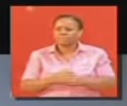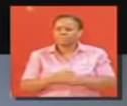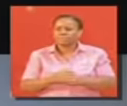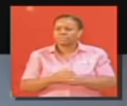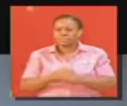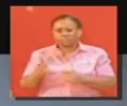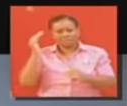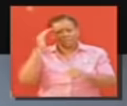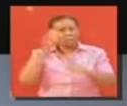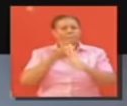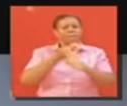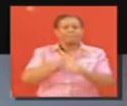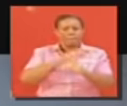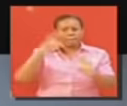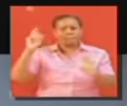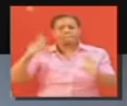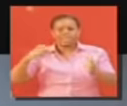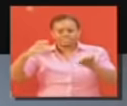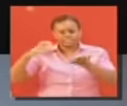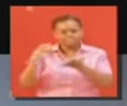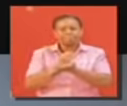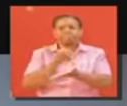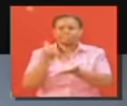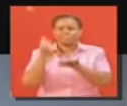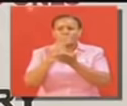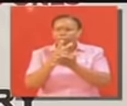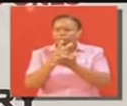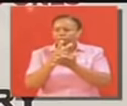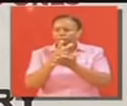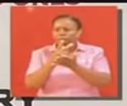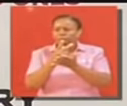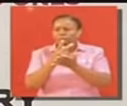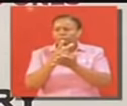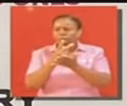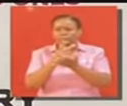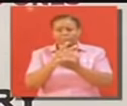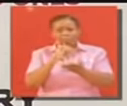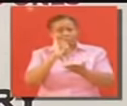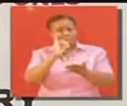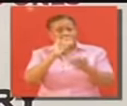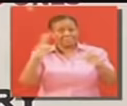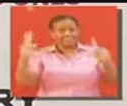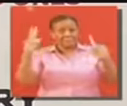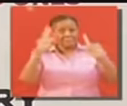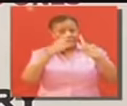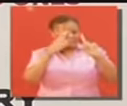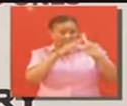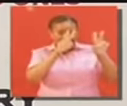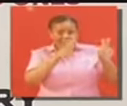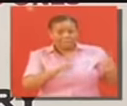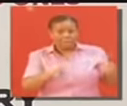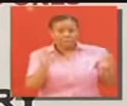well? Right. Thank you very much, Sunil. So we have ordered, through PAHO,